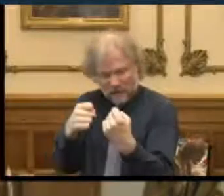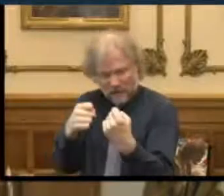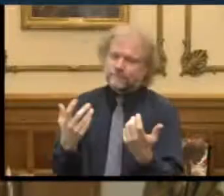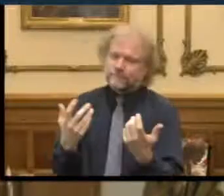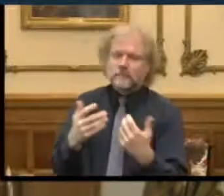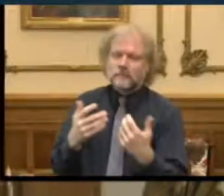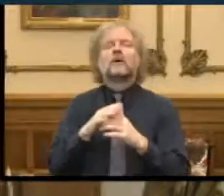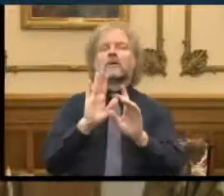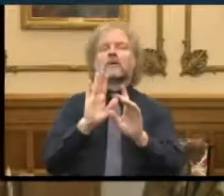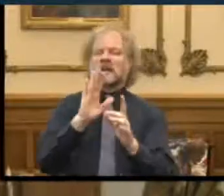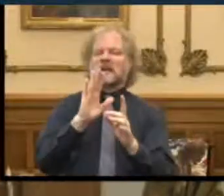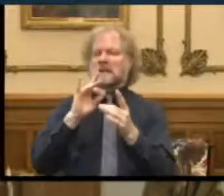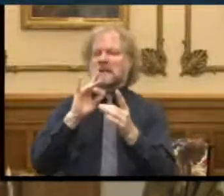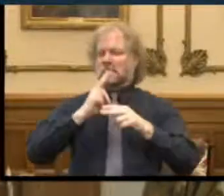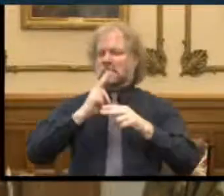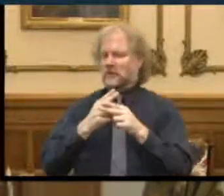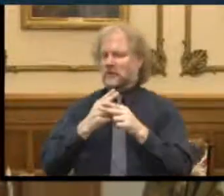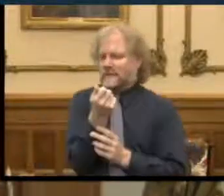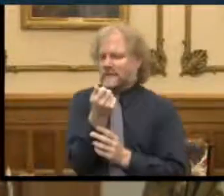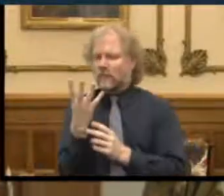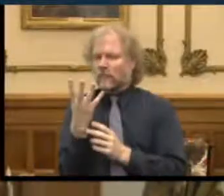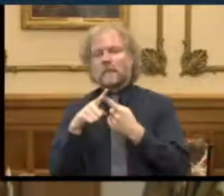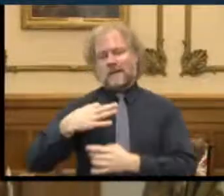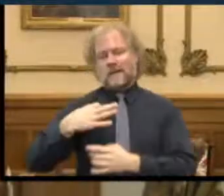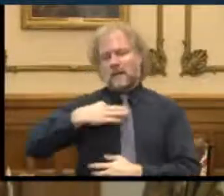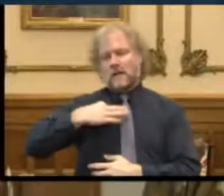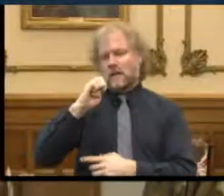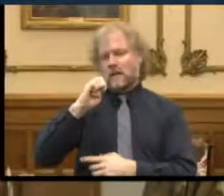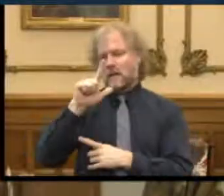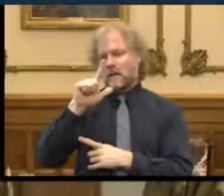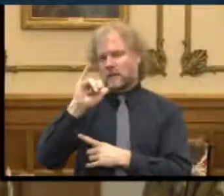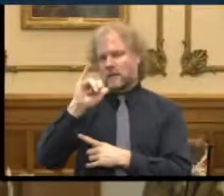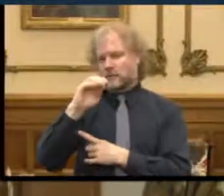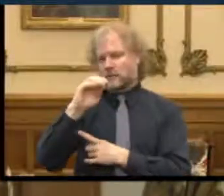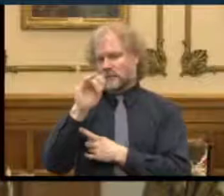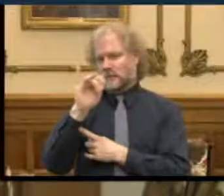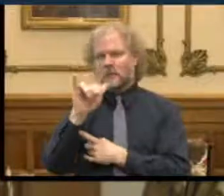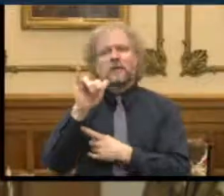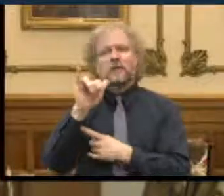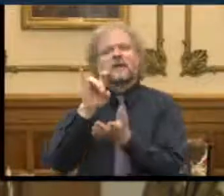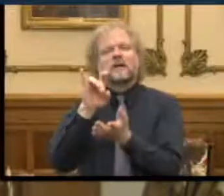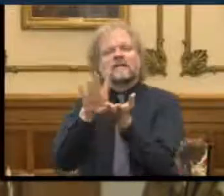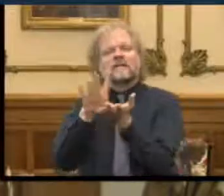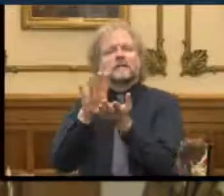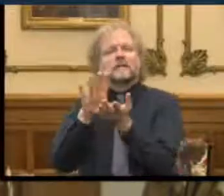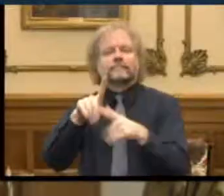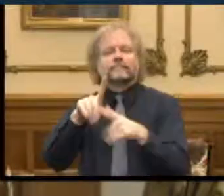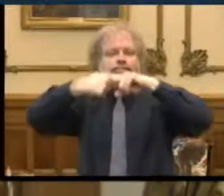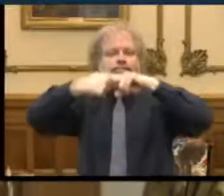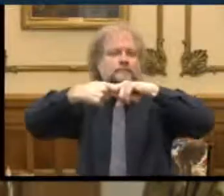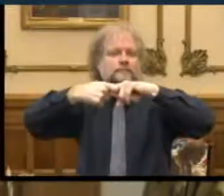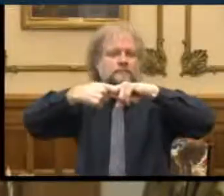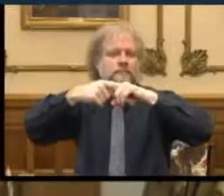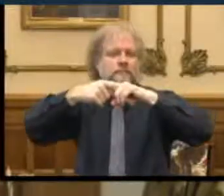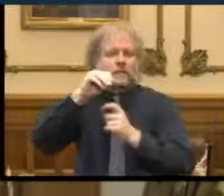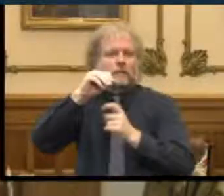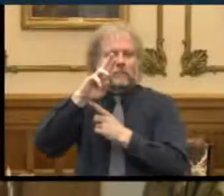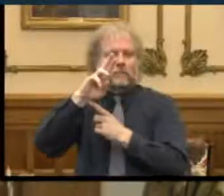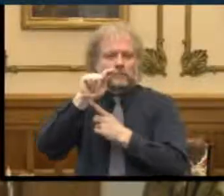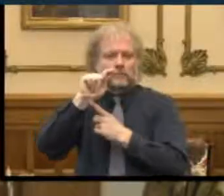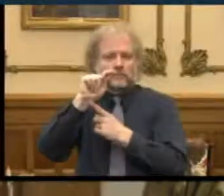should mention a few things here in terms of the eligibility of this eviction moratorium that is currently in place. And I should